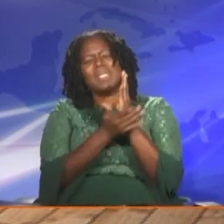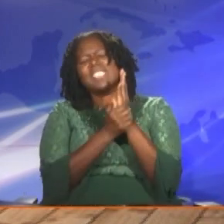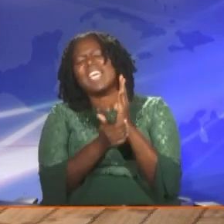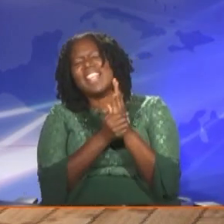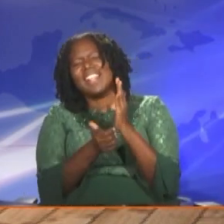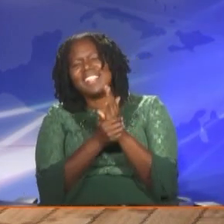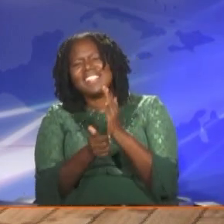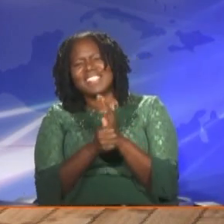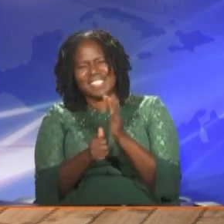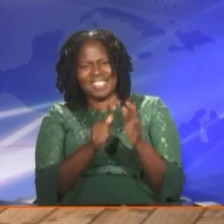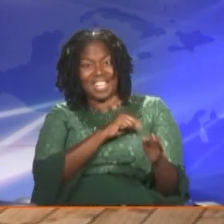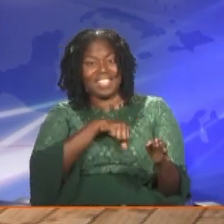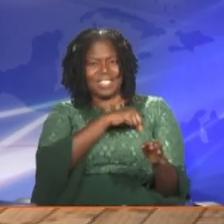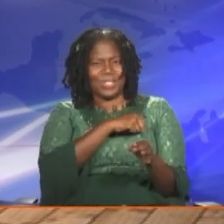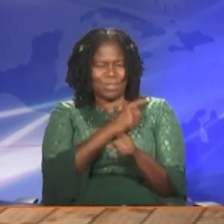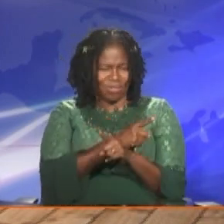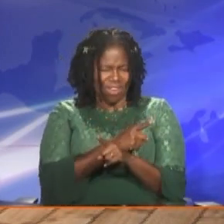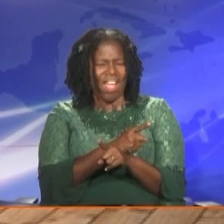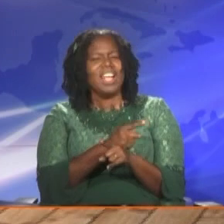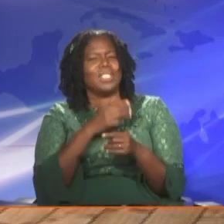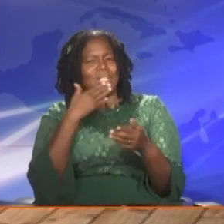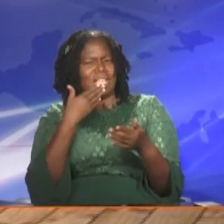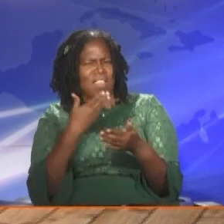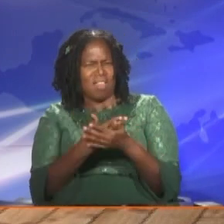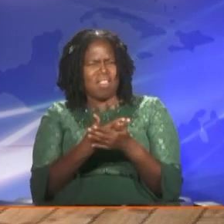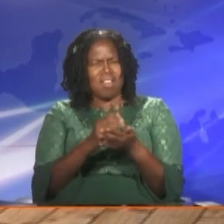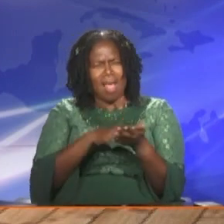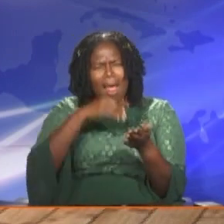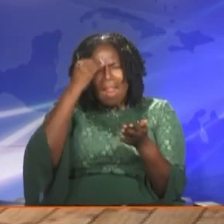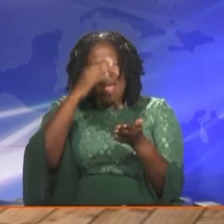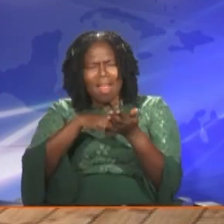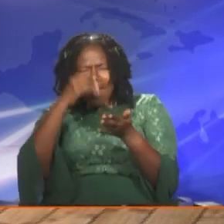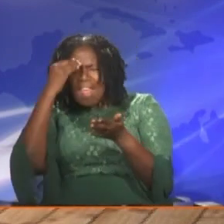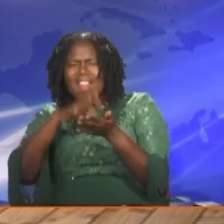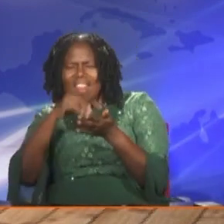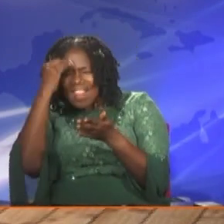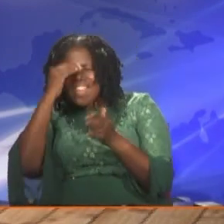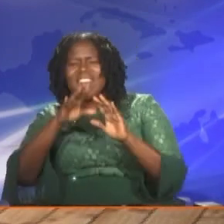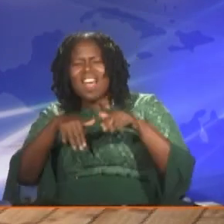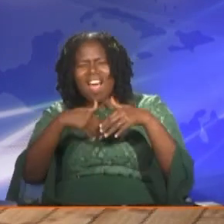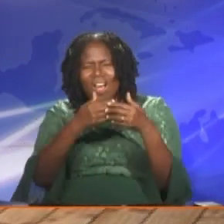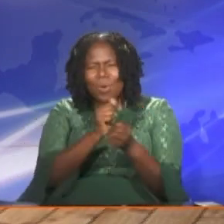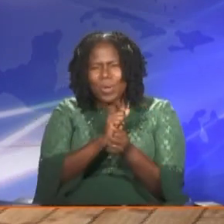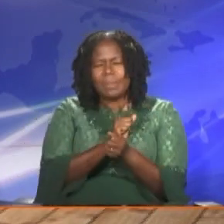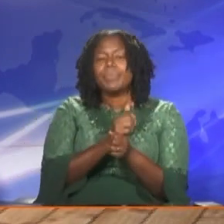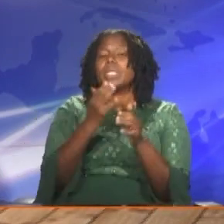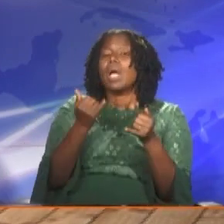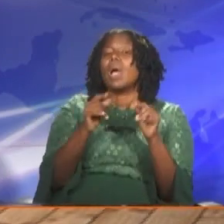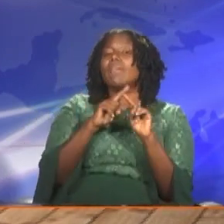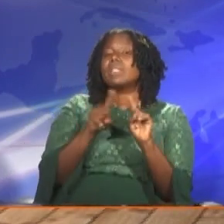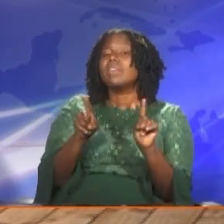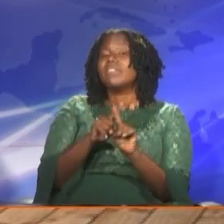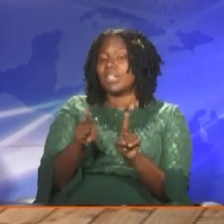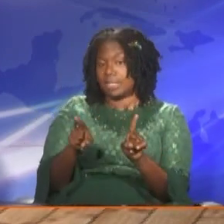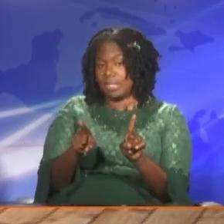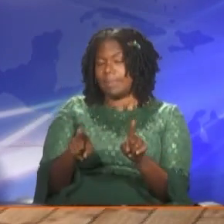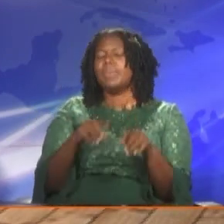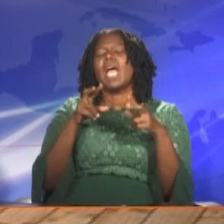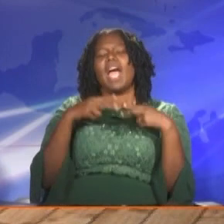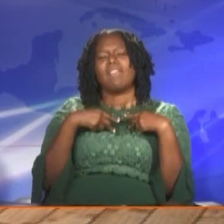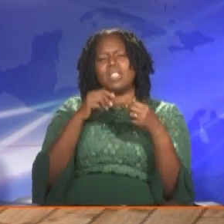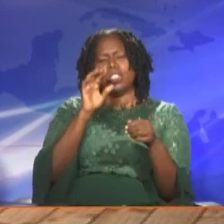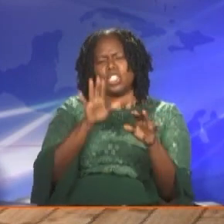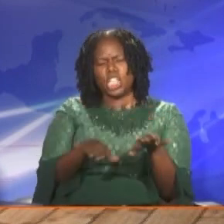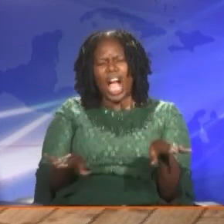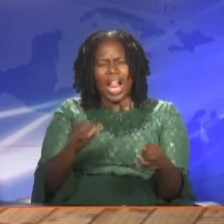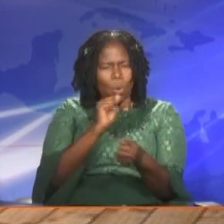to grow and become productive adults. So there's a difference between child work and child labor. Child labor comes into the